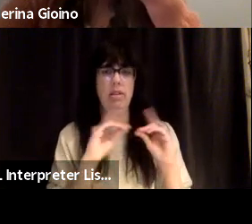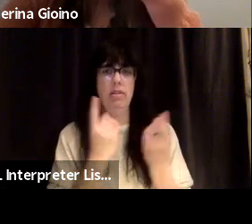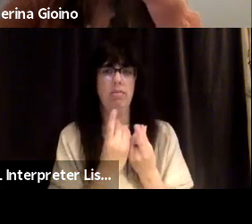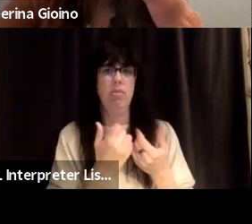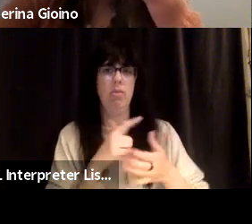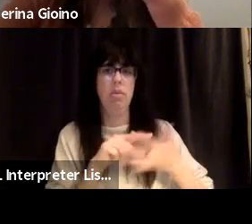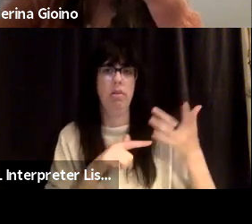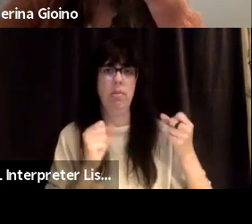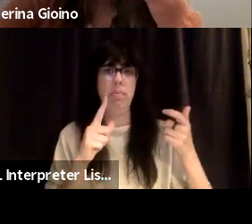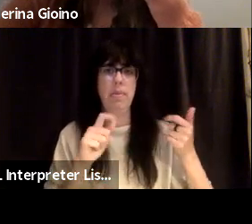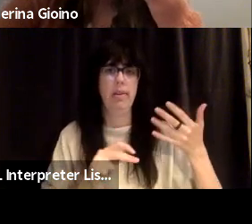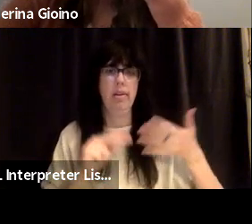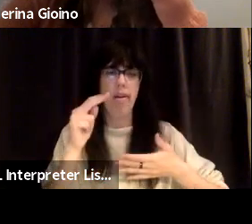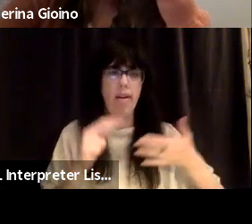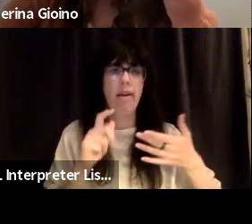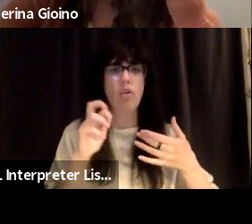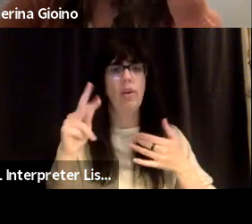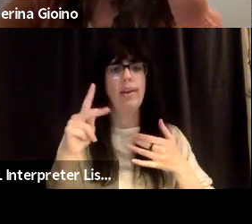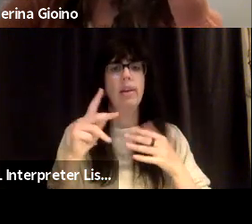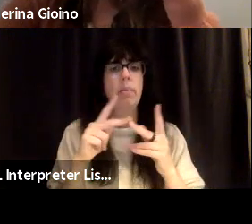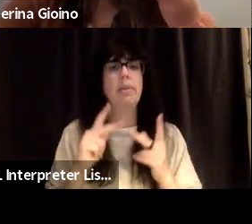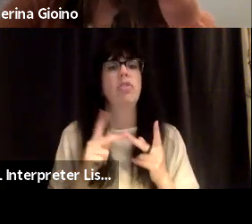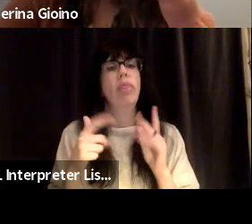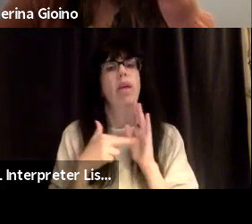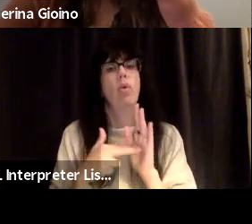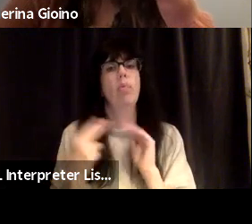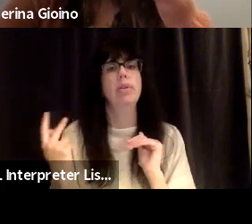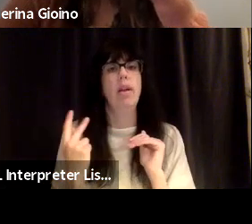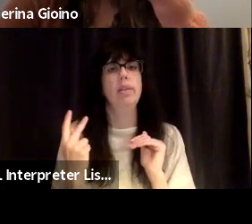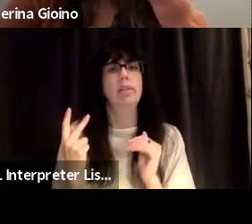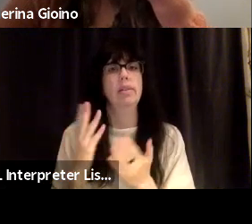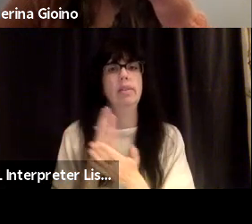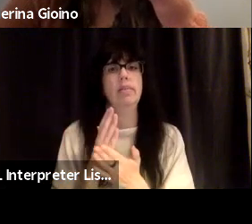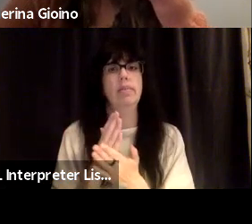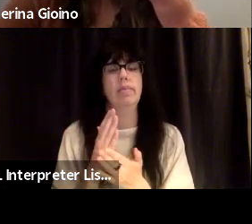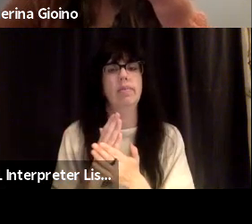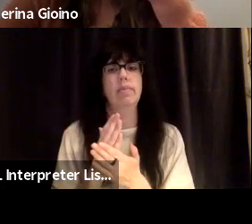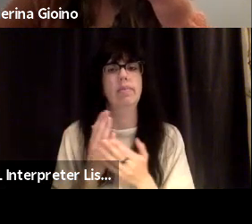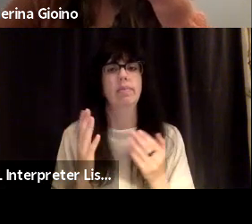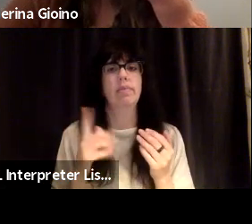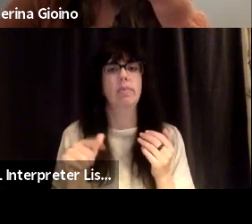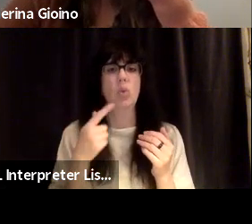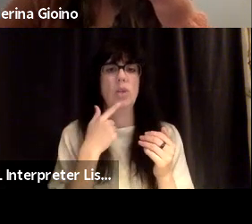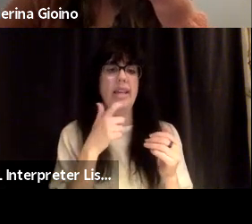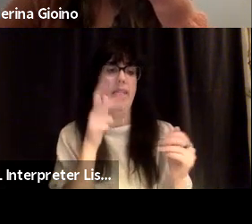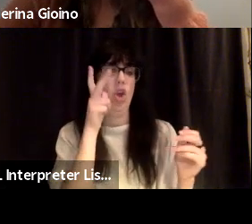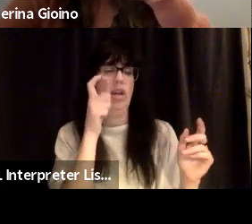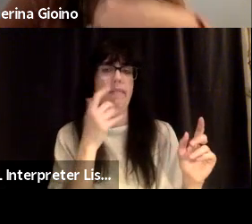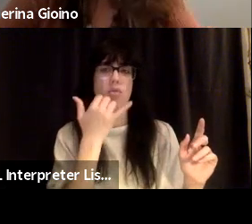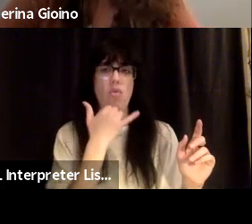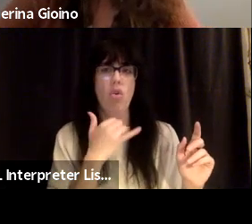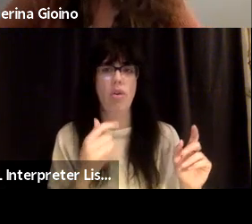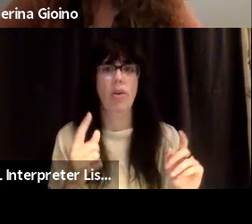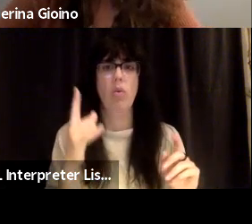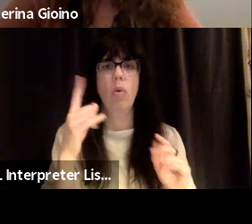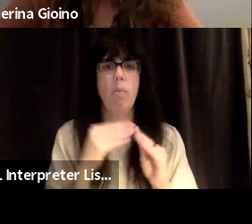positions. They represent us, the people. And to castigate them as evil is wrong. And let me just talk about one